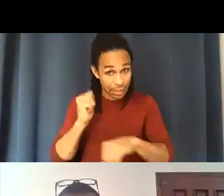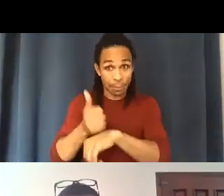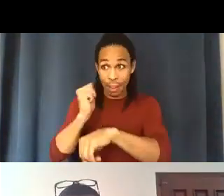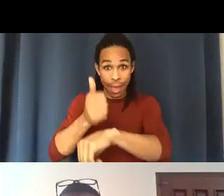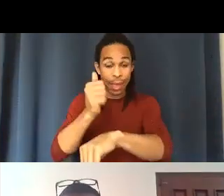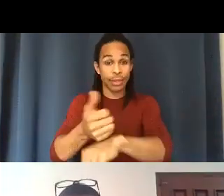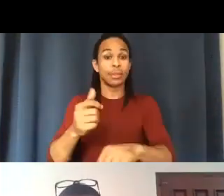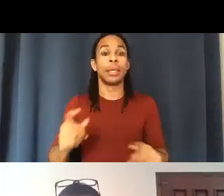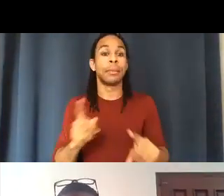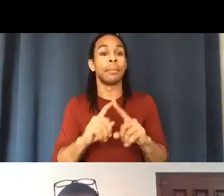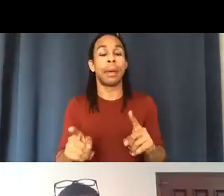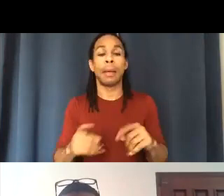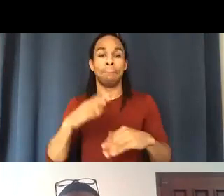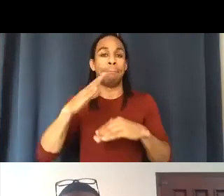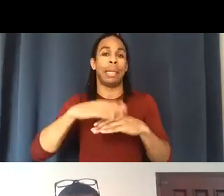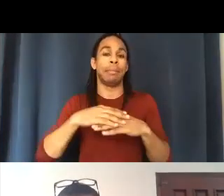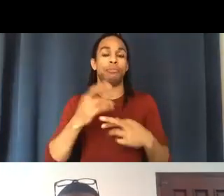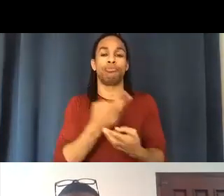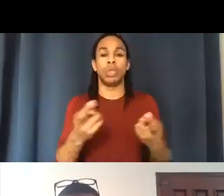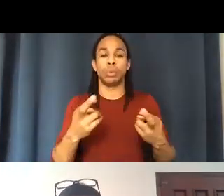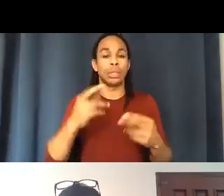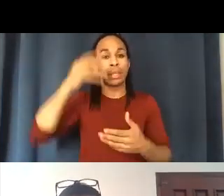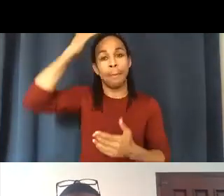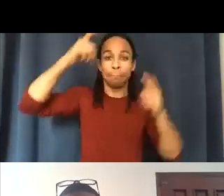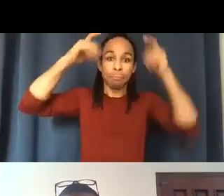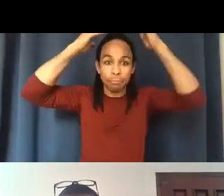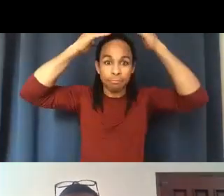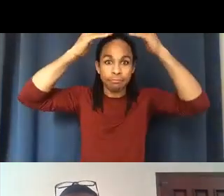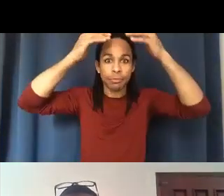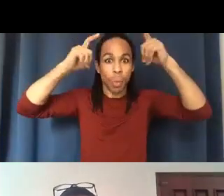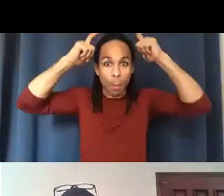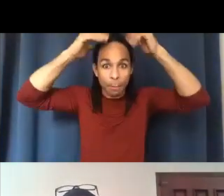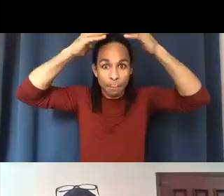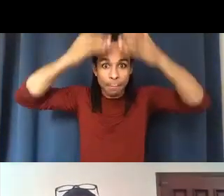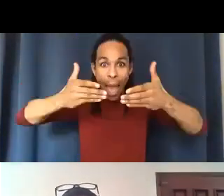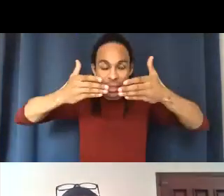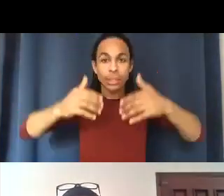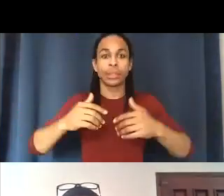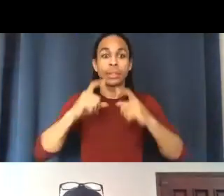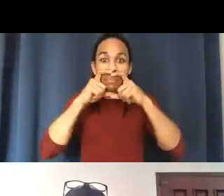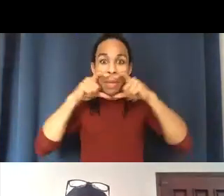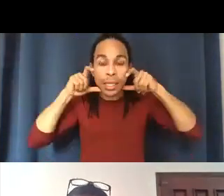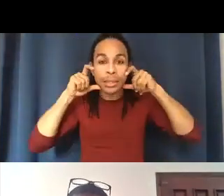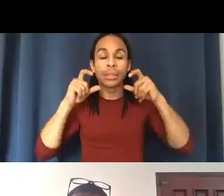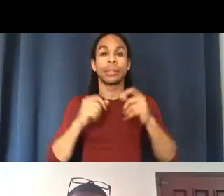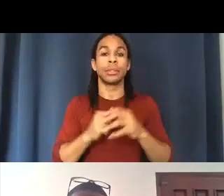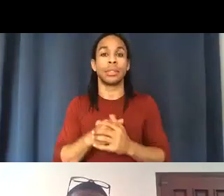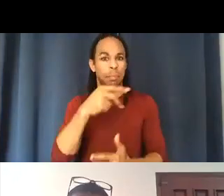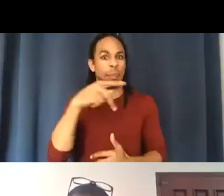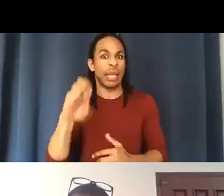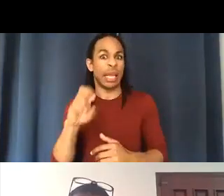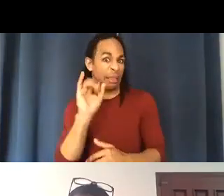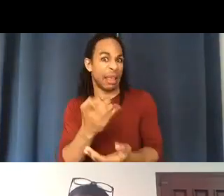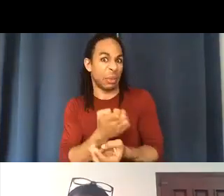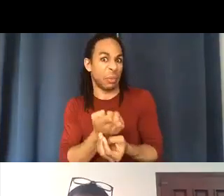there are minimal resources to implement them. So what Partners in Health is doing